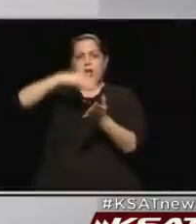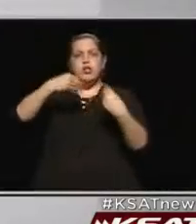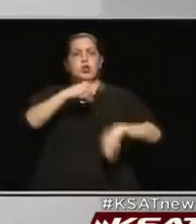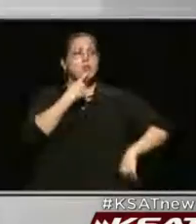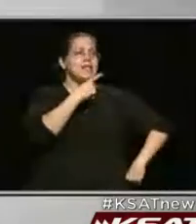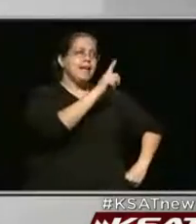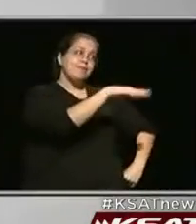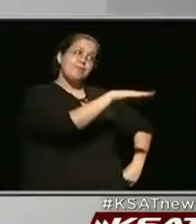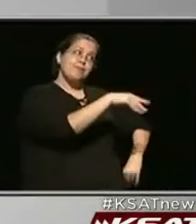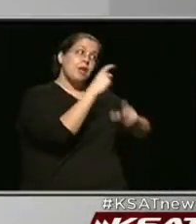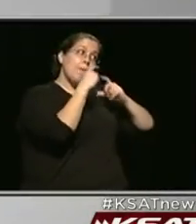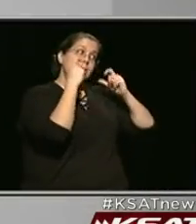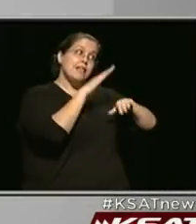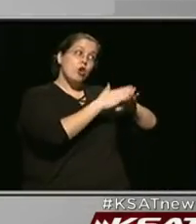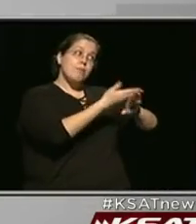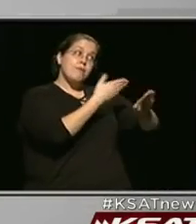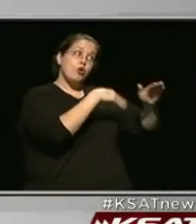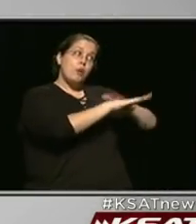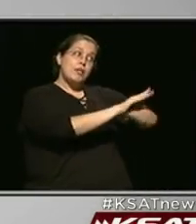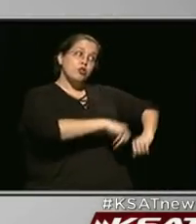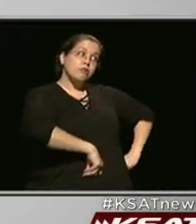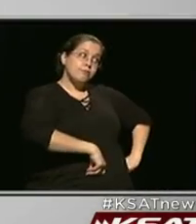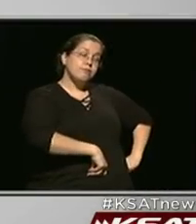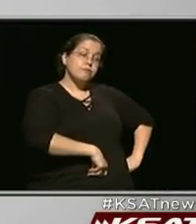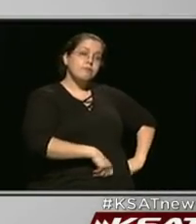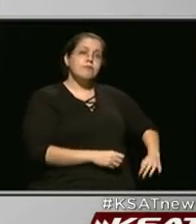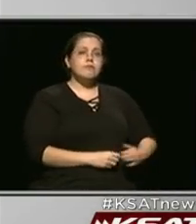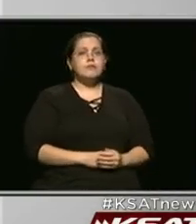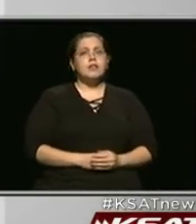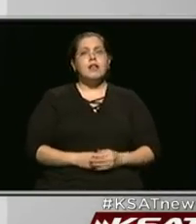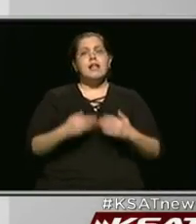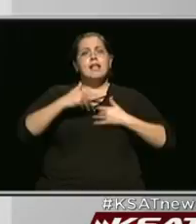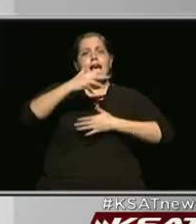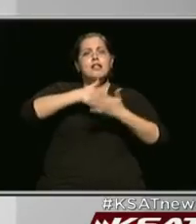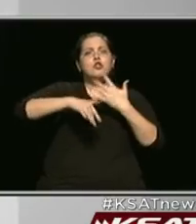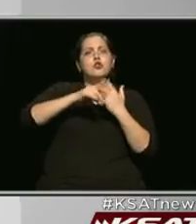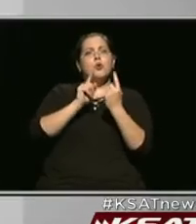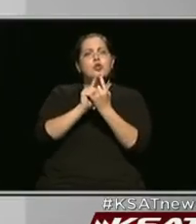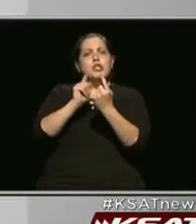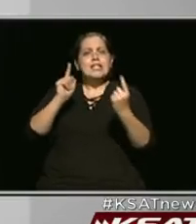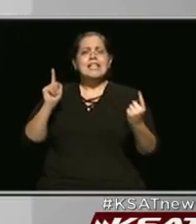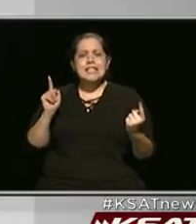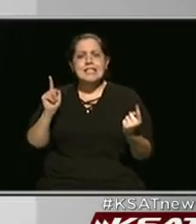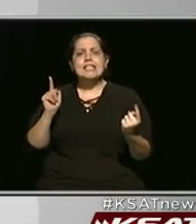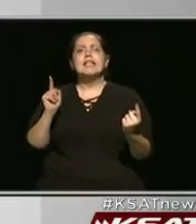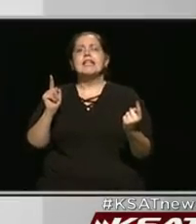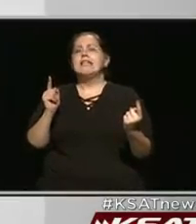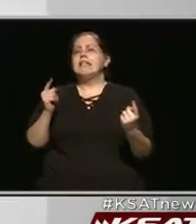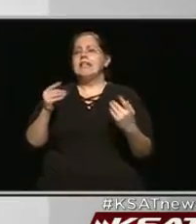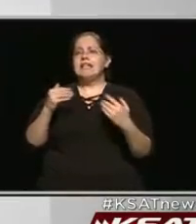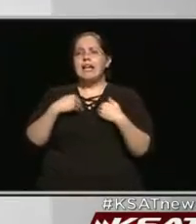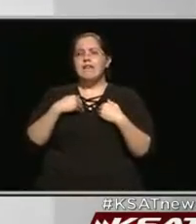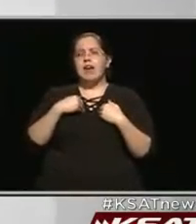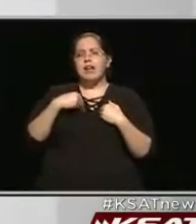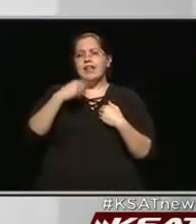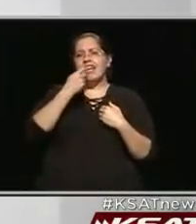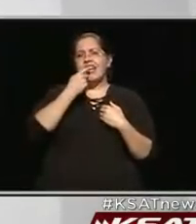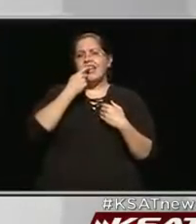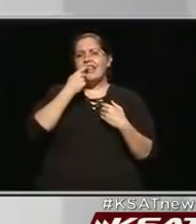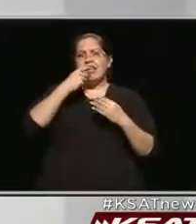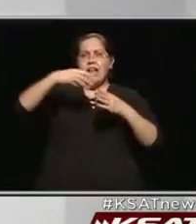saying you should put a mask on before you come in here. They've had the social distancing. They've got plexiglass up at